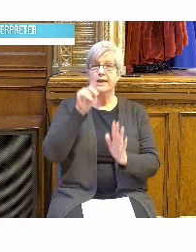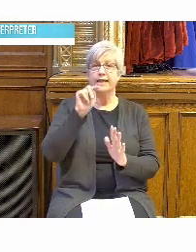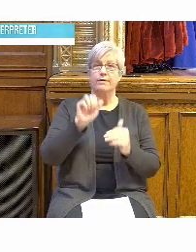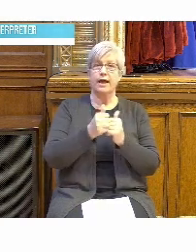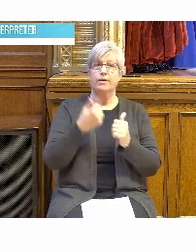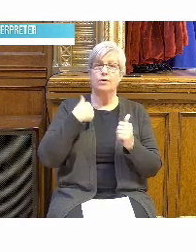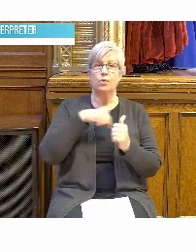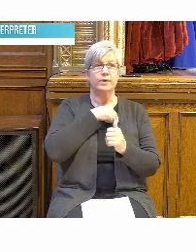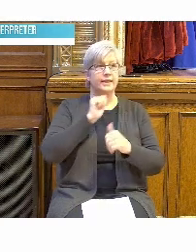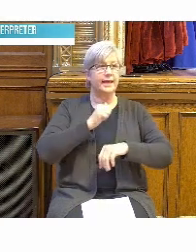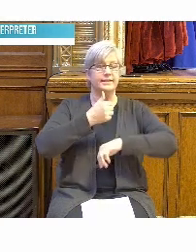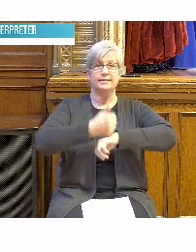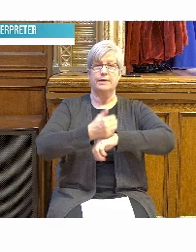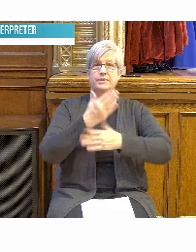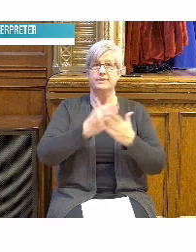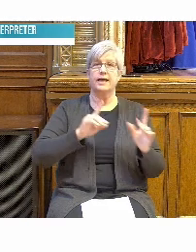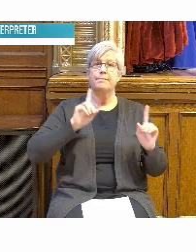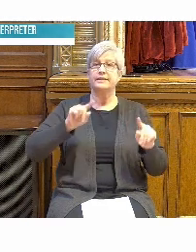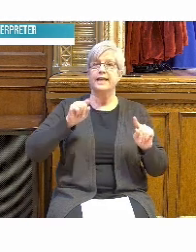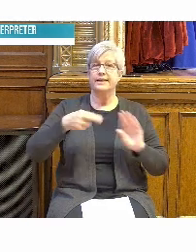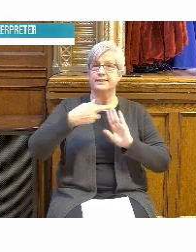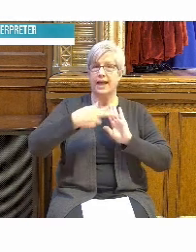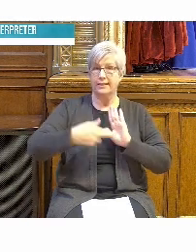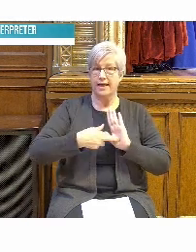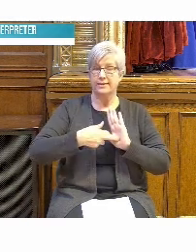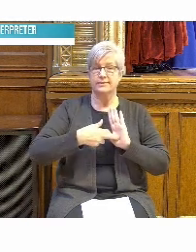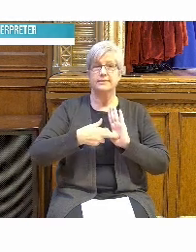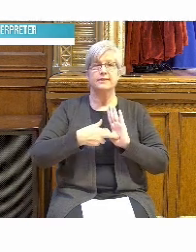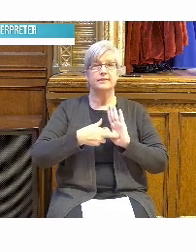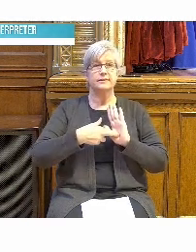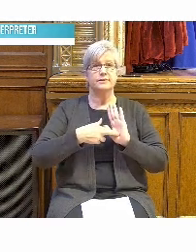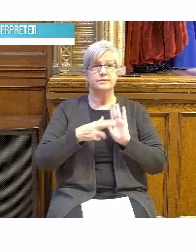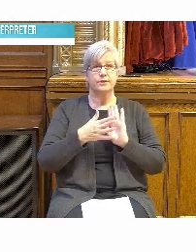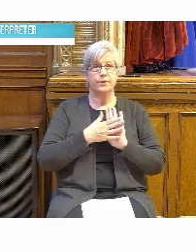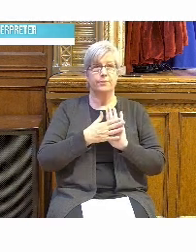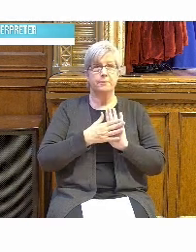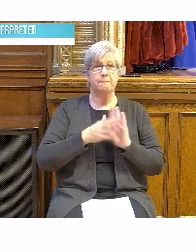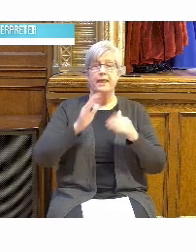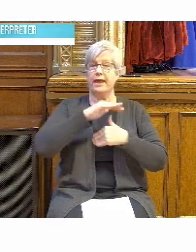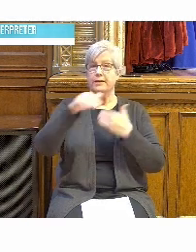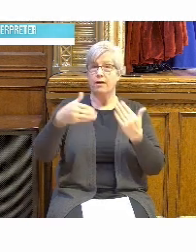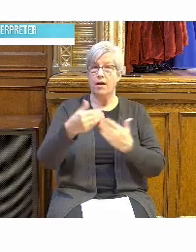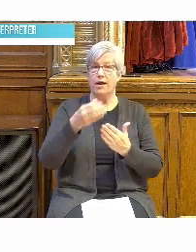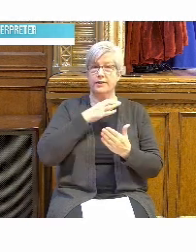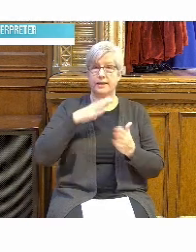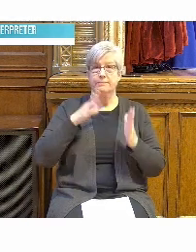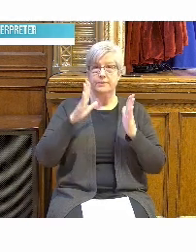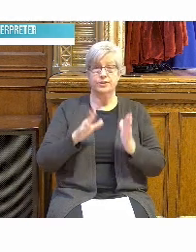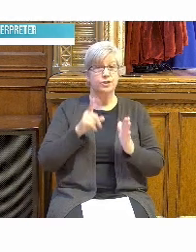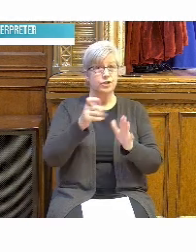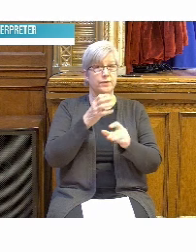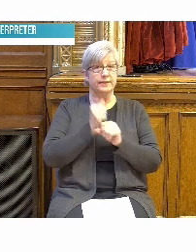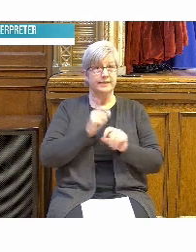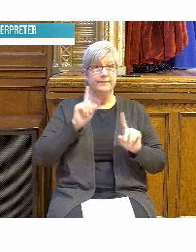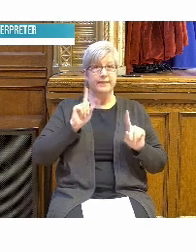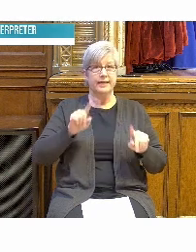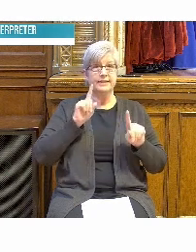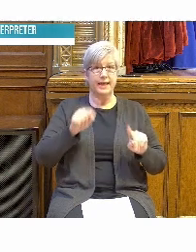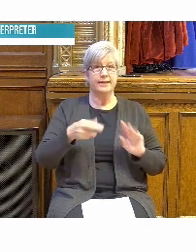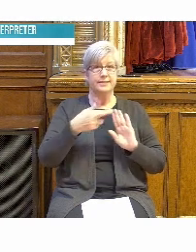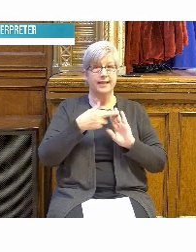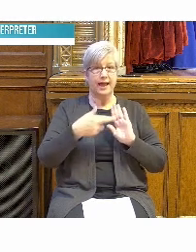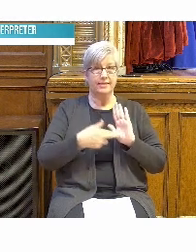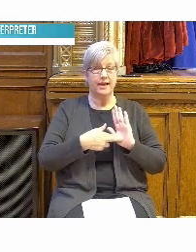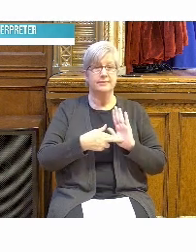can establish some attendance guidelines. And so all of the commissioners should have received the attendance